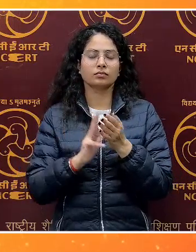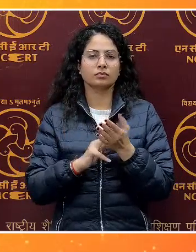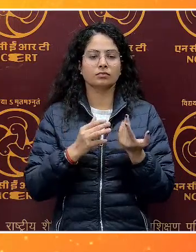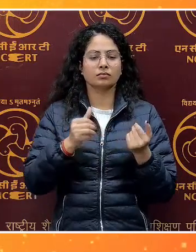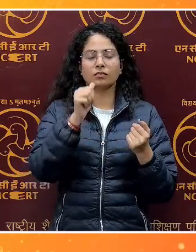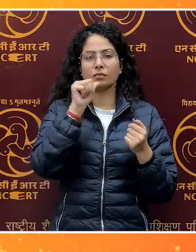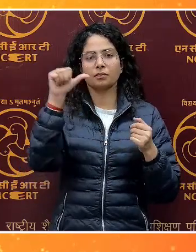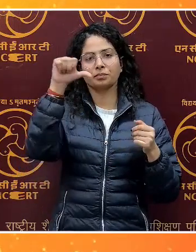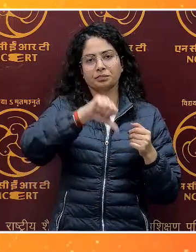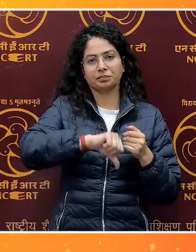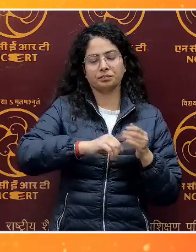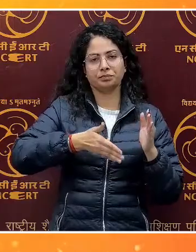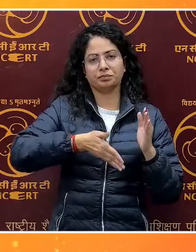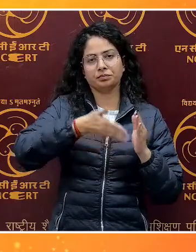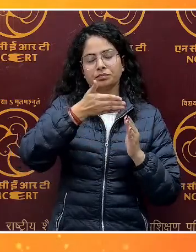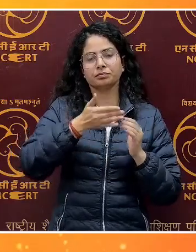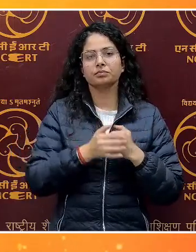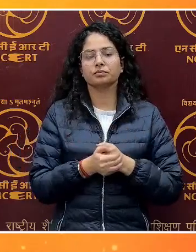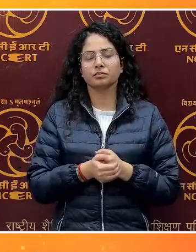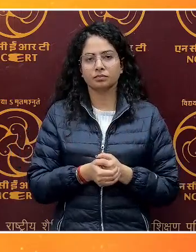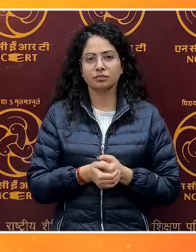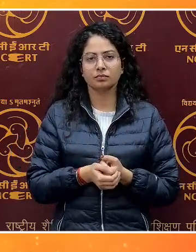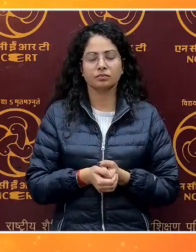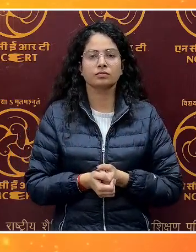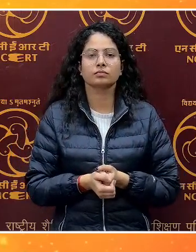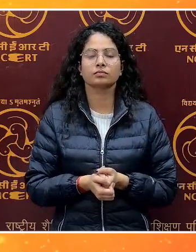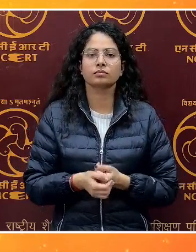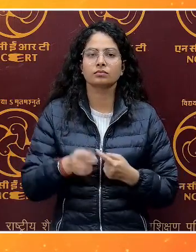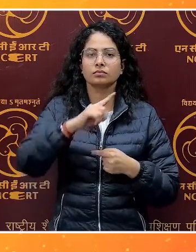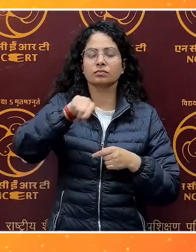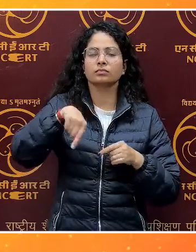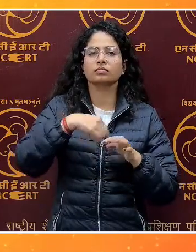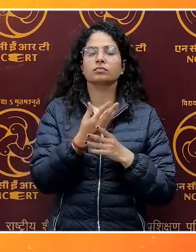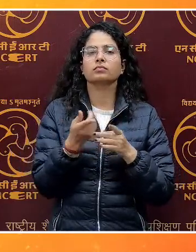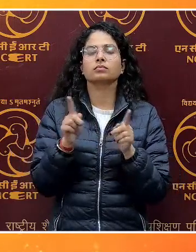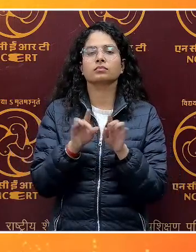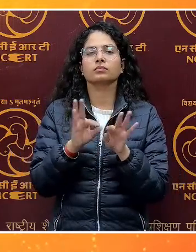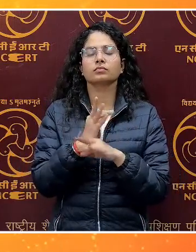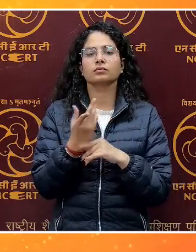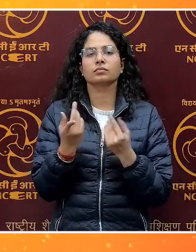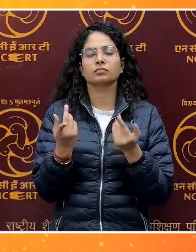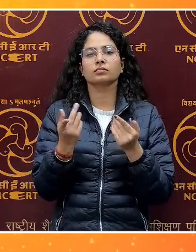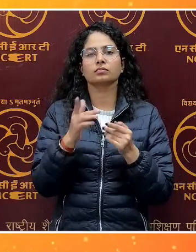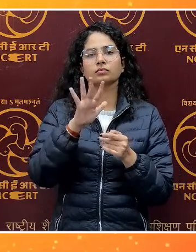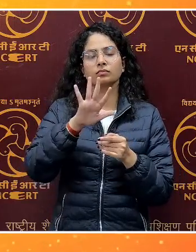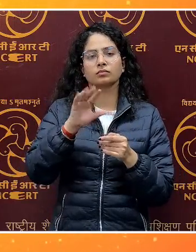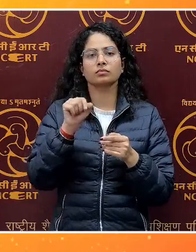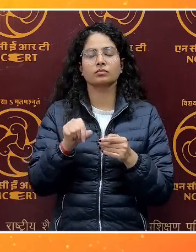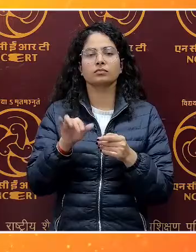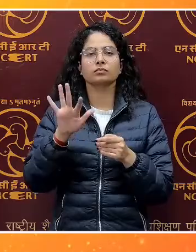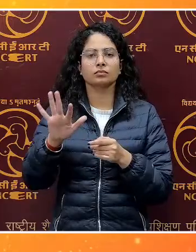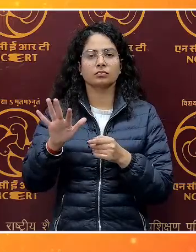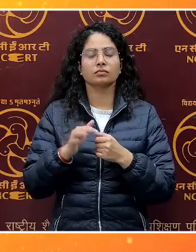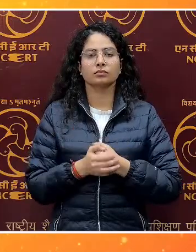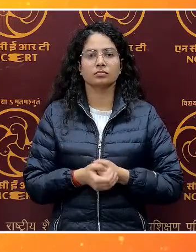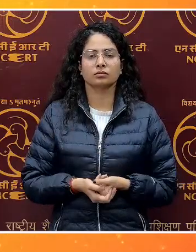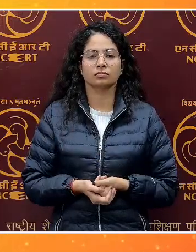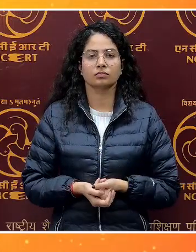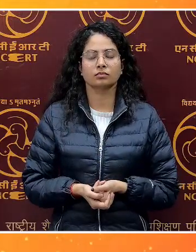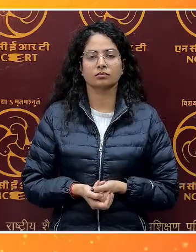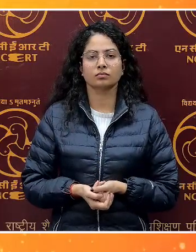with water up to the brim. When lead shots, each of which is a sphere of radius 0.5 centimeters, are dropped into the